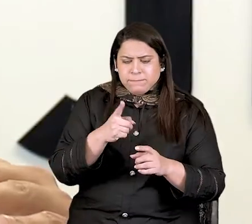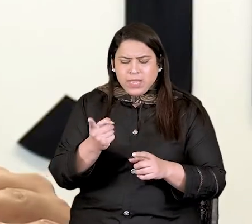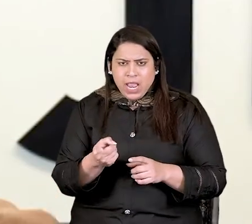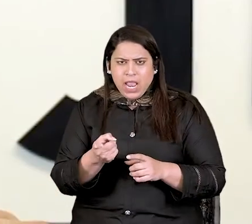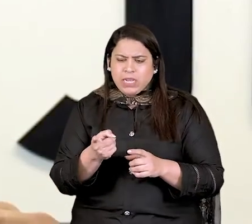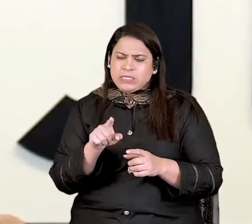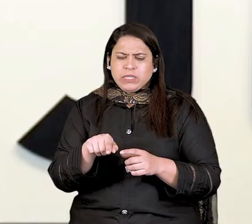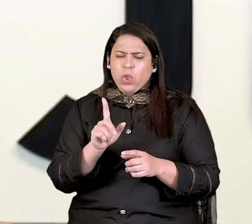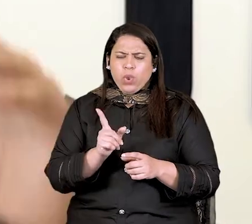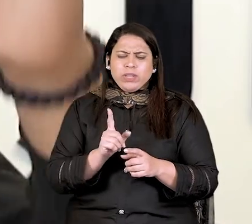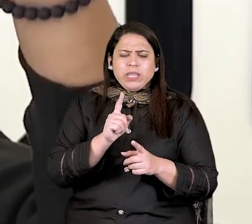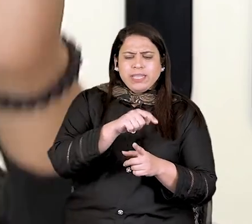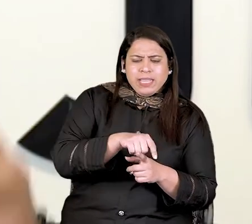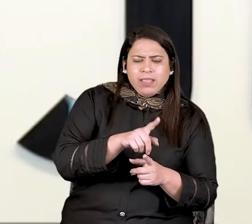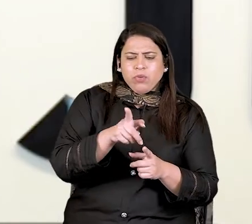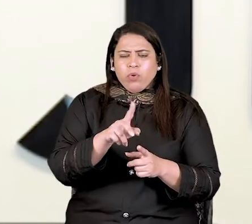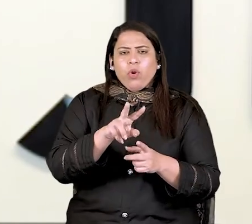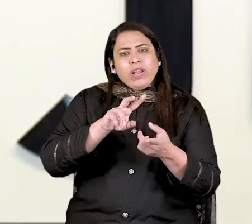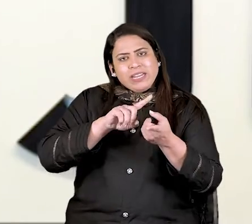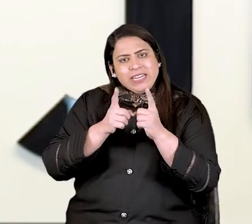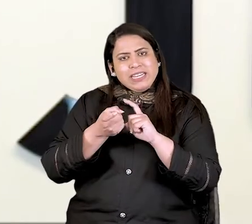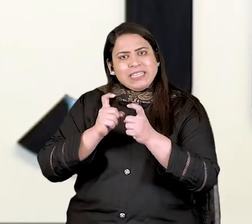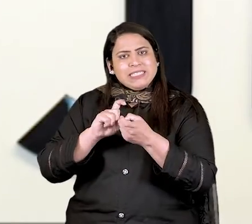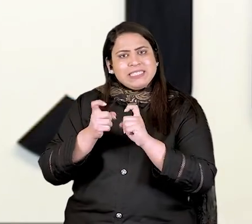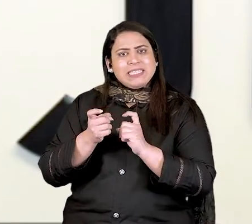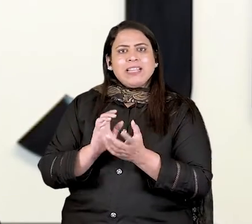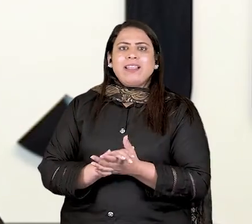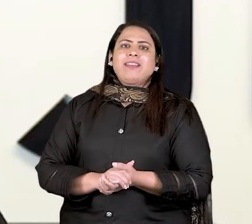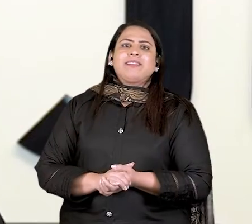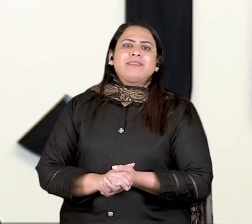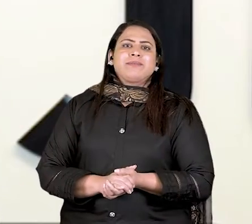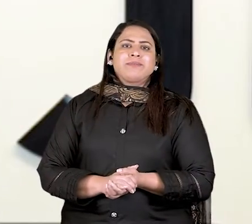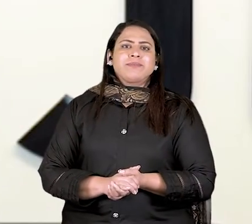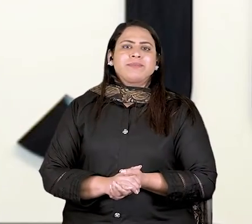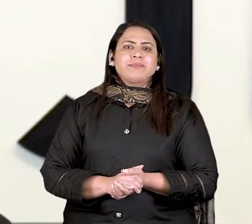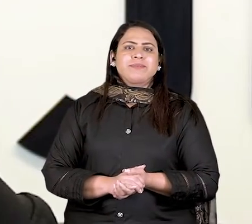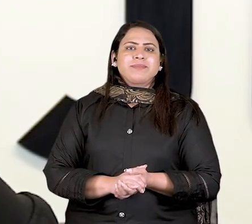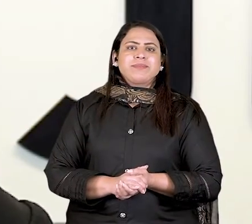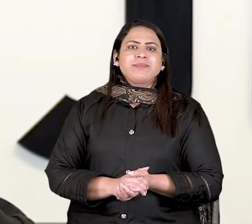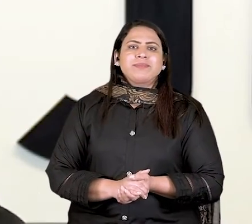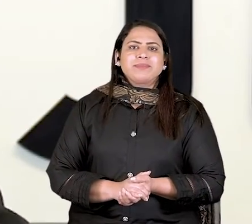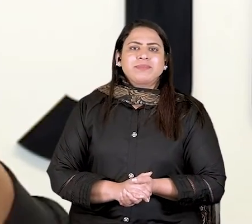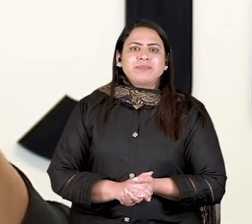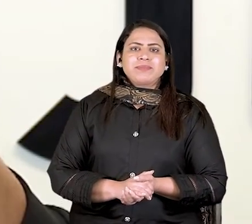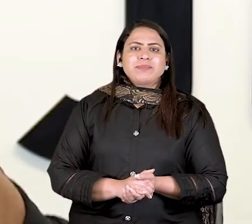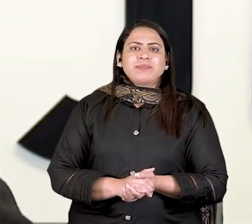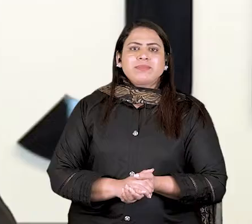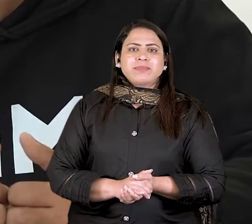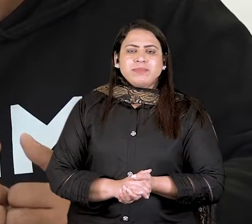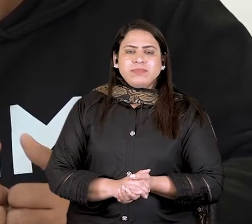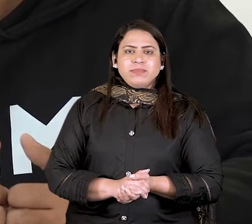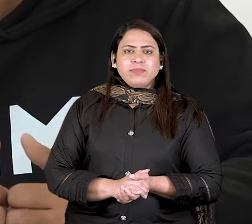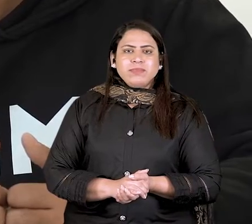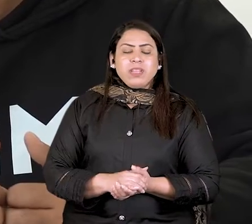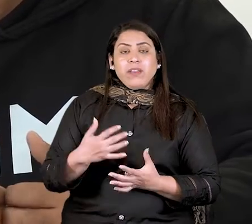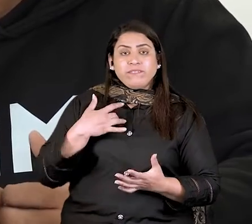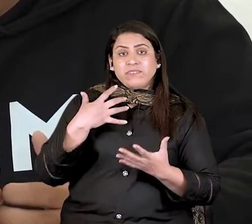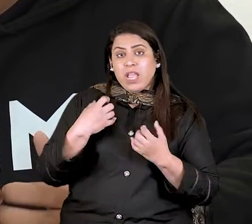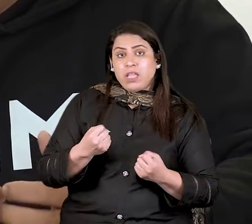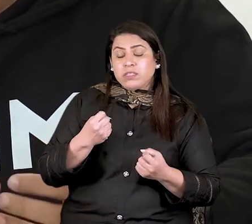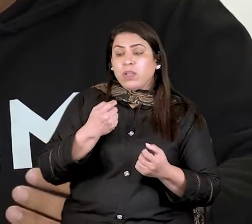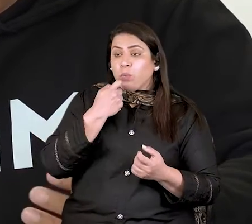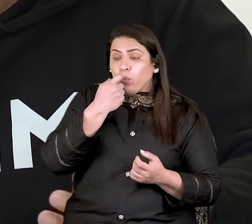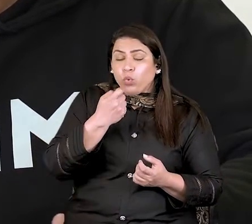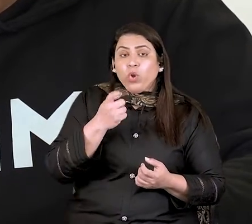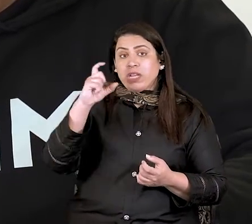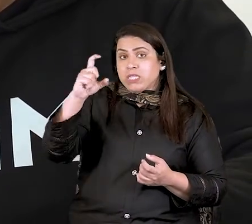going down the menu. Sometimes they write their way through and say, okay, this is my burger. Sometimes they never go beyond the first one. Sometimes they stop at